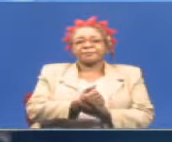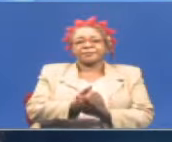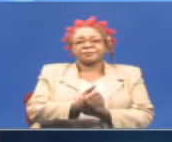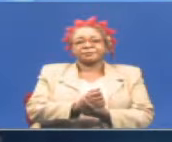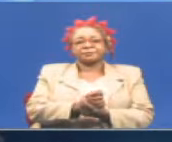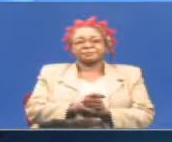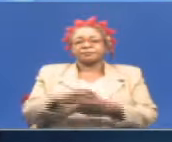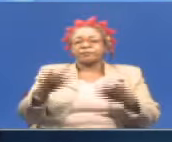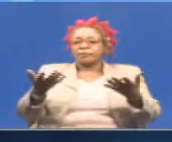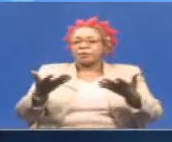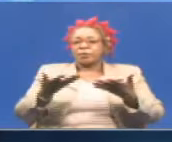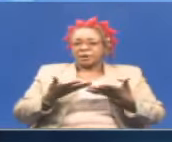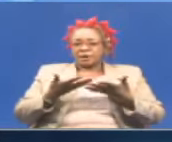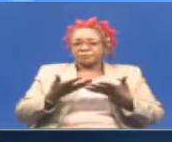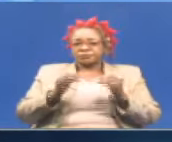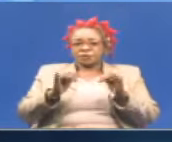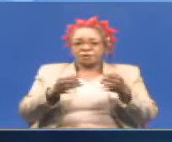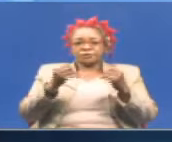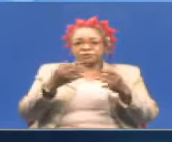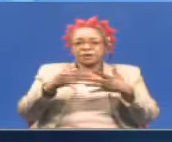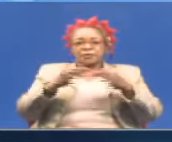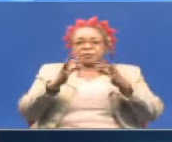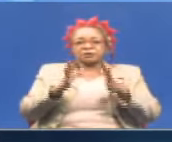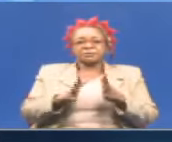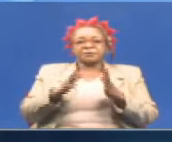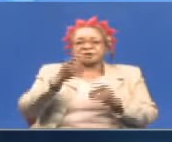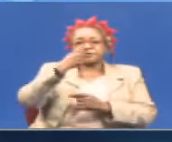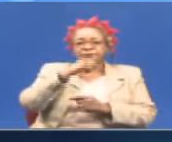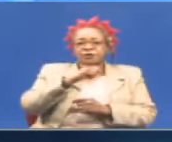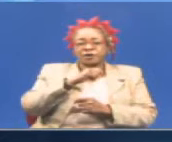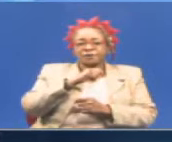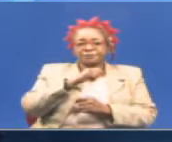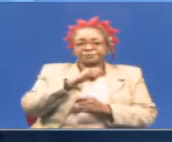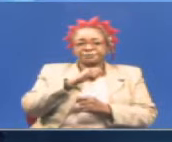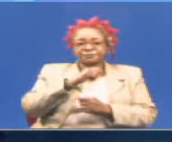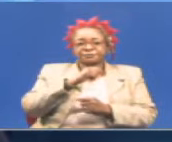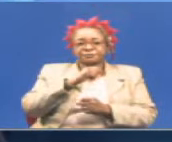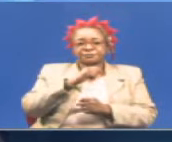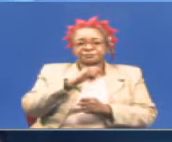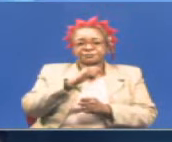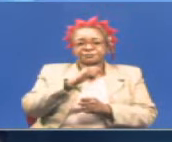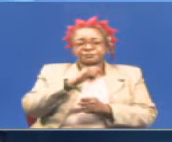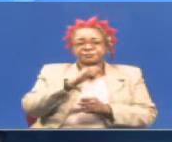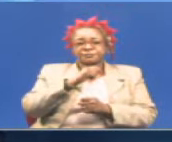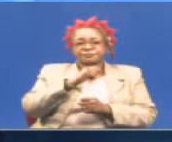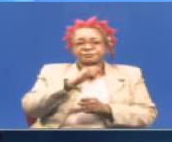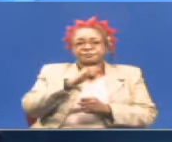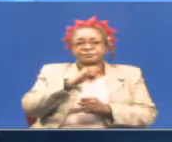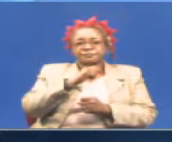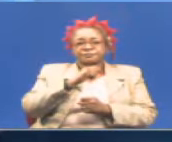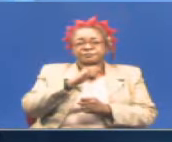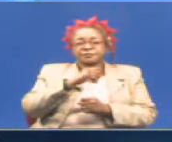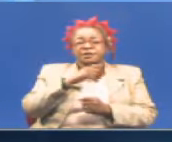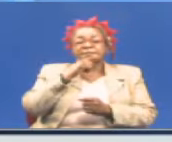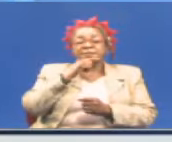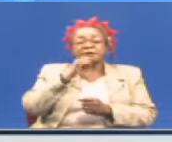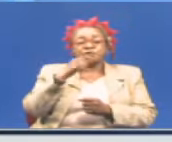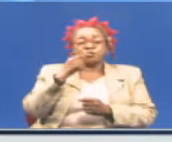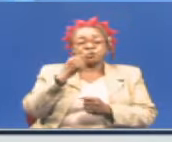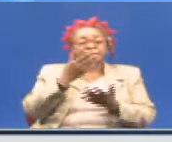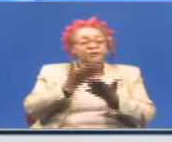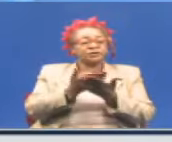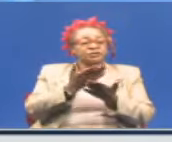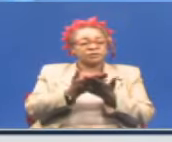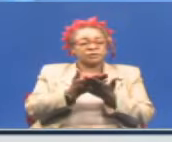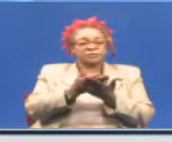Welcome to the broadcast. Our sign language interpreter tonight is Flora Atieno. Stephen Mutoro, the man who petitioned Parliament to probe the